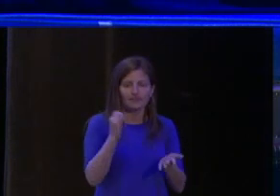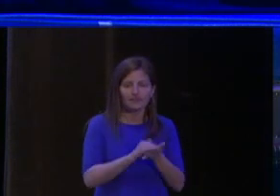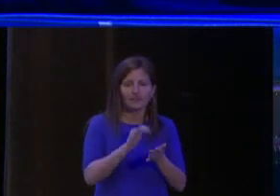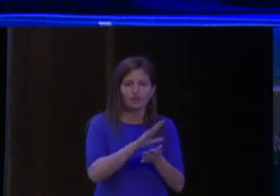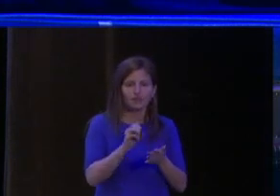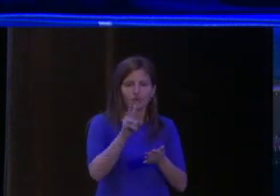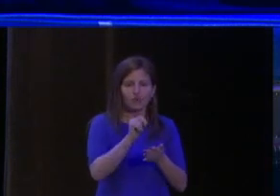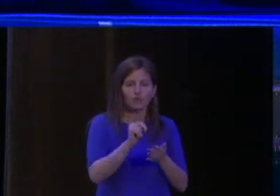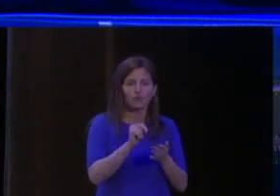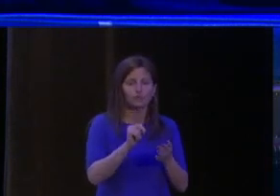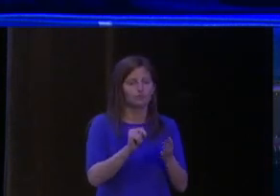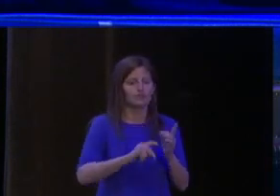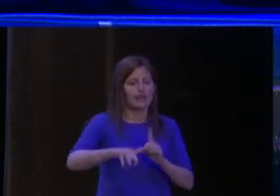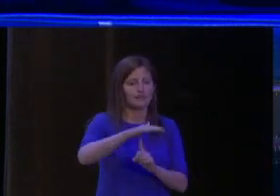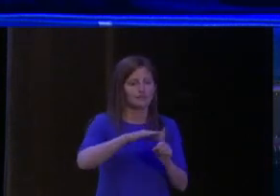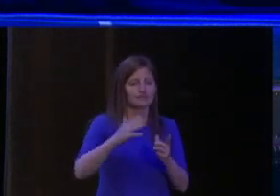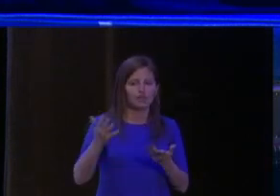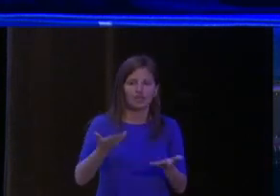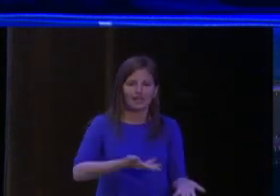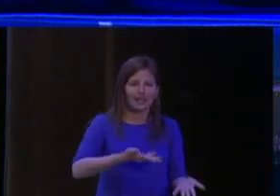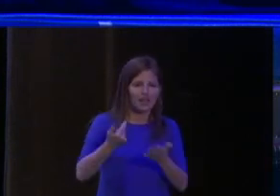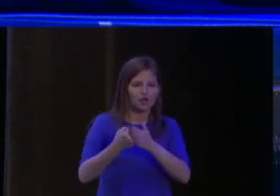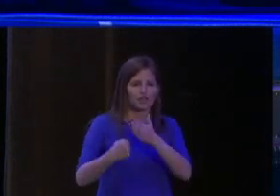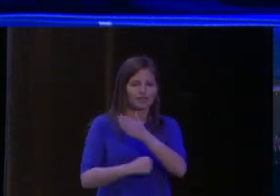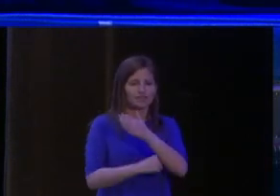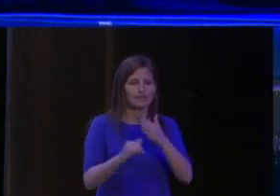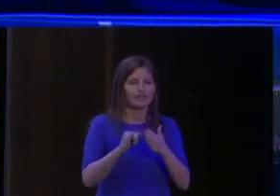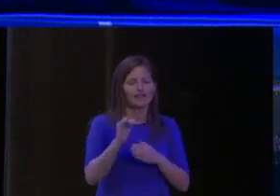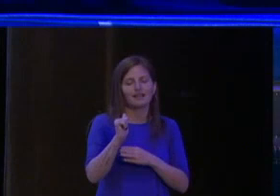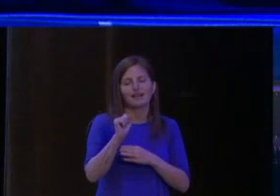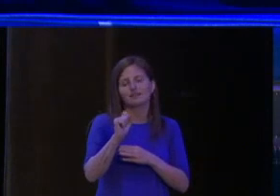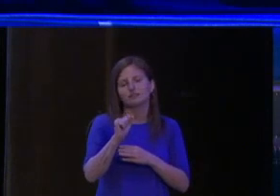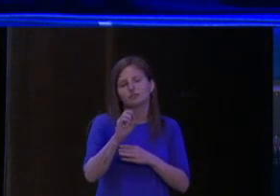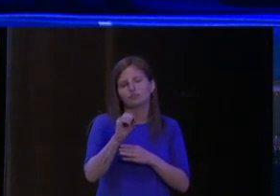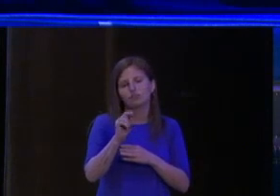atmosphere, carrying it like an astronaut.